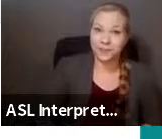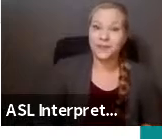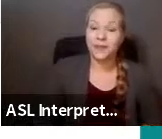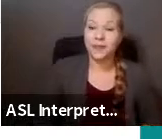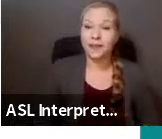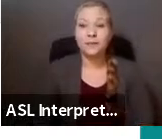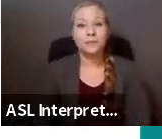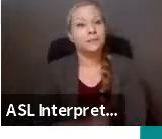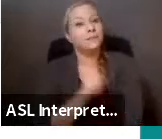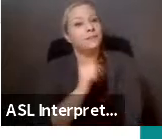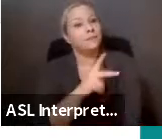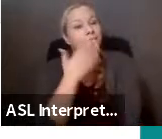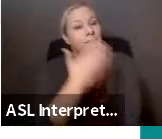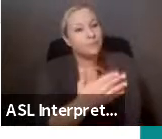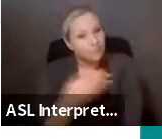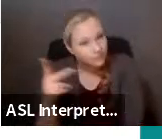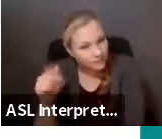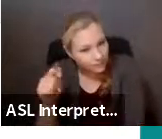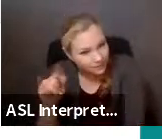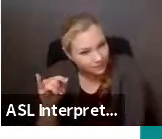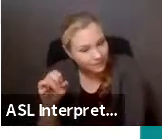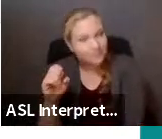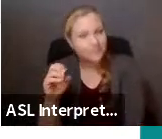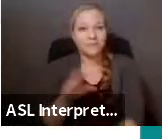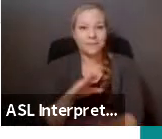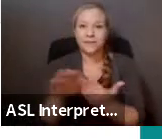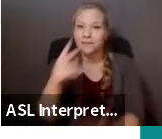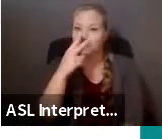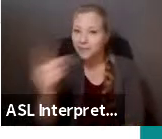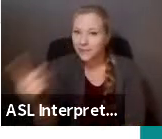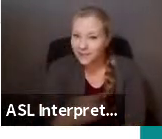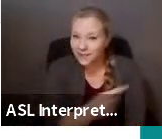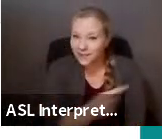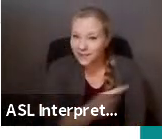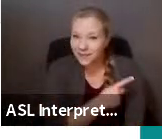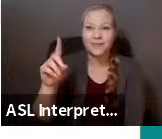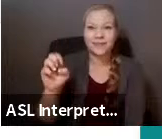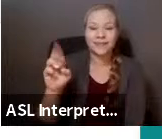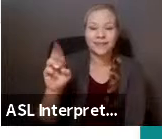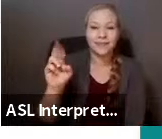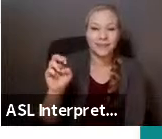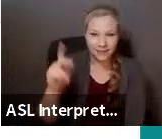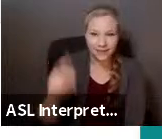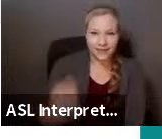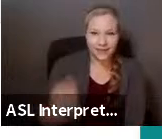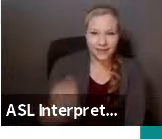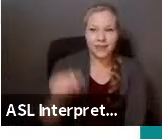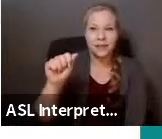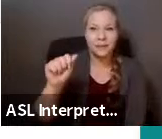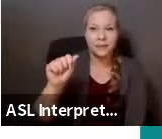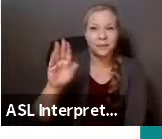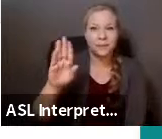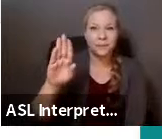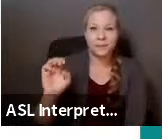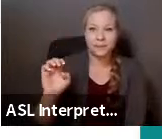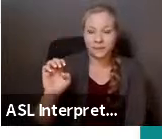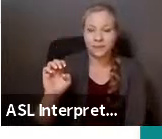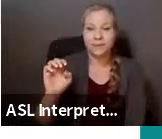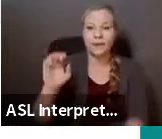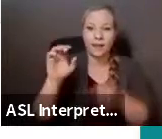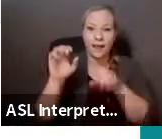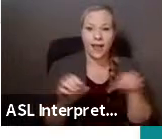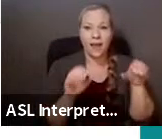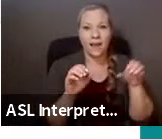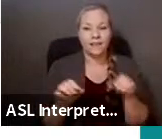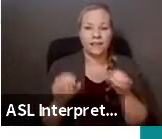thanks, Katie. So good to see everyone. Again, I'm Derek Abe, Active Transportation Co-Lead with Katie. And